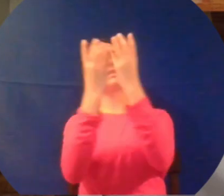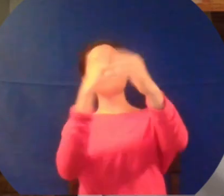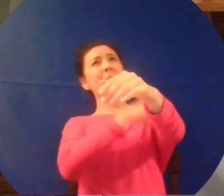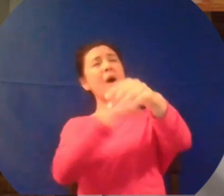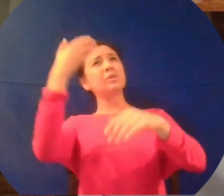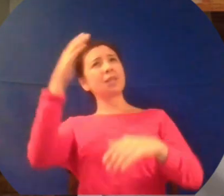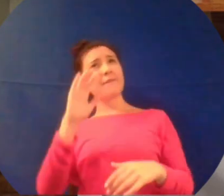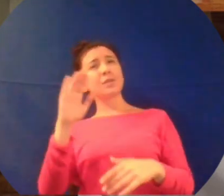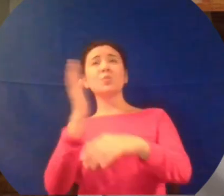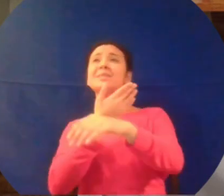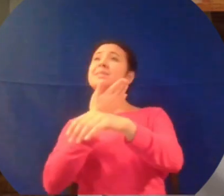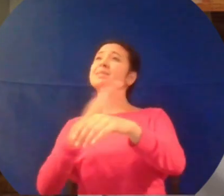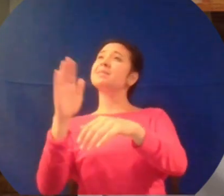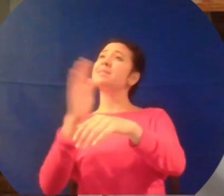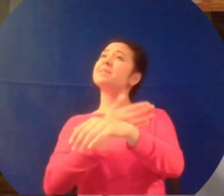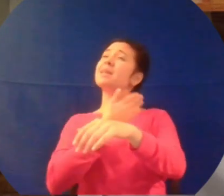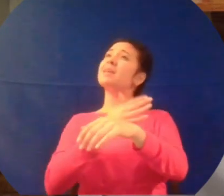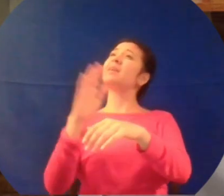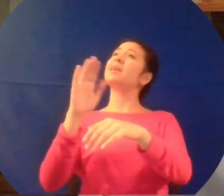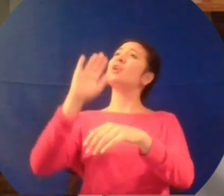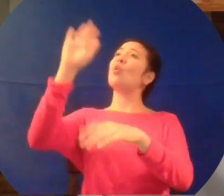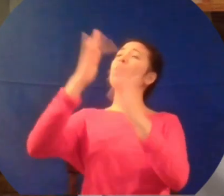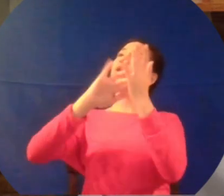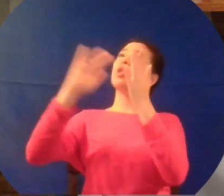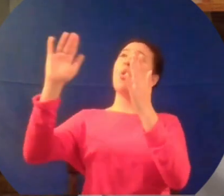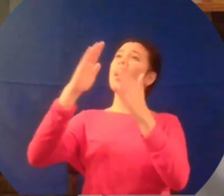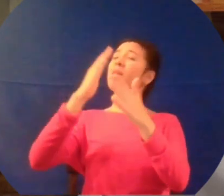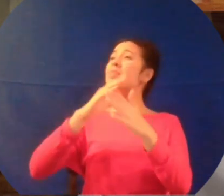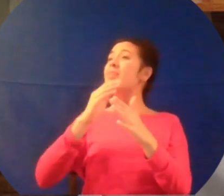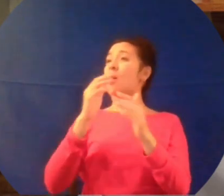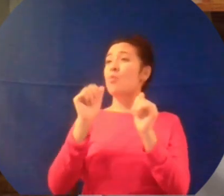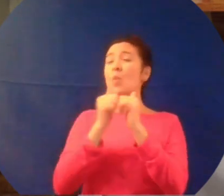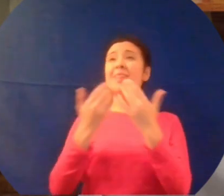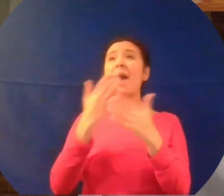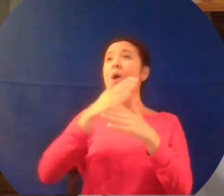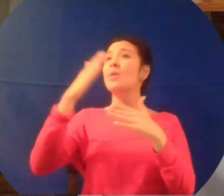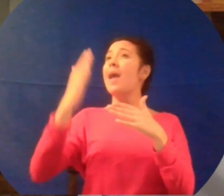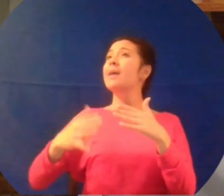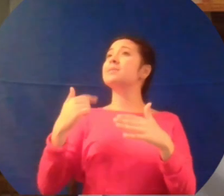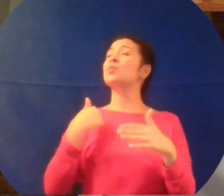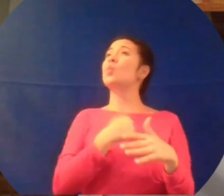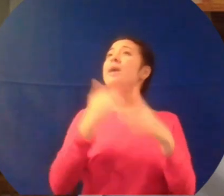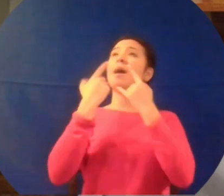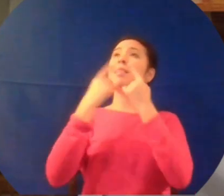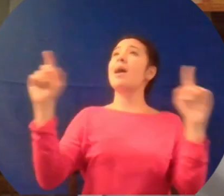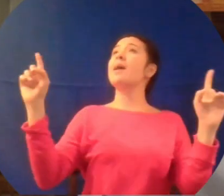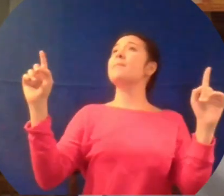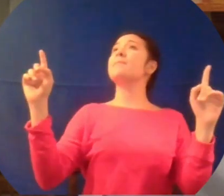we sing the hymn of your glory as without end we acclaim.